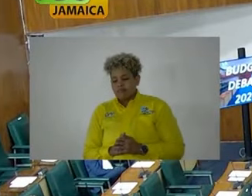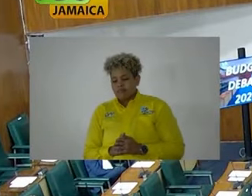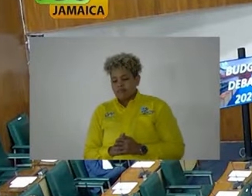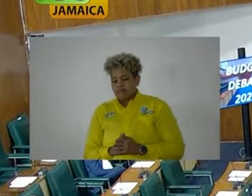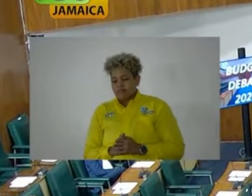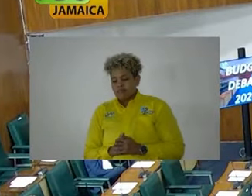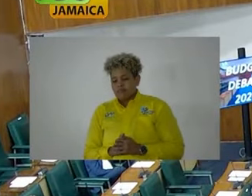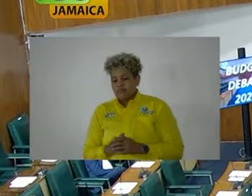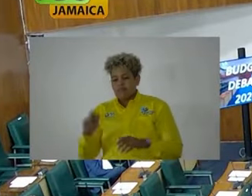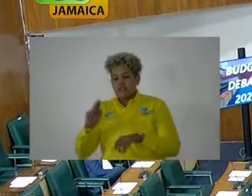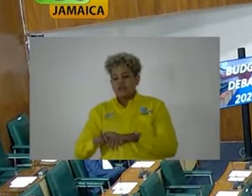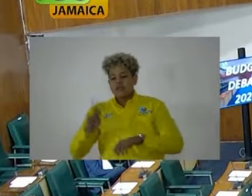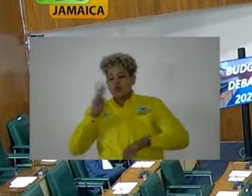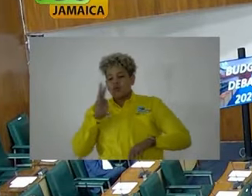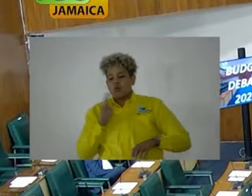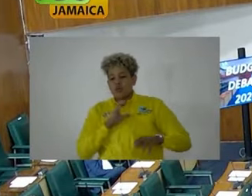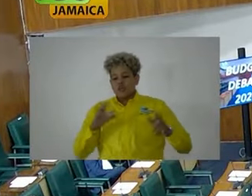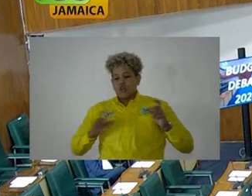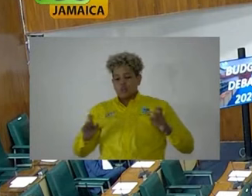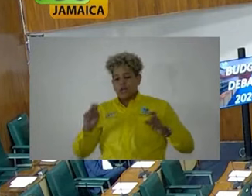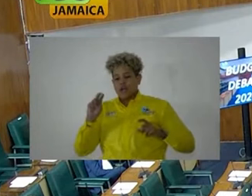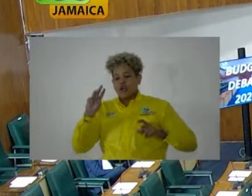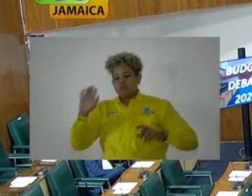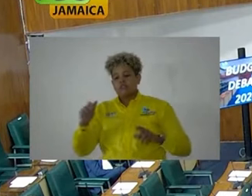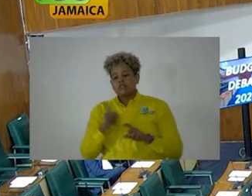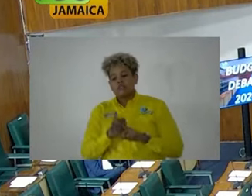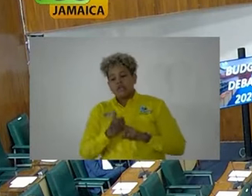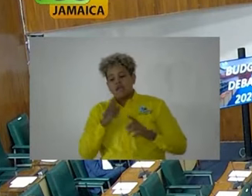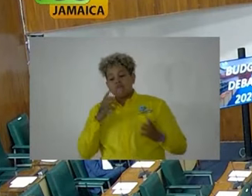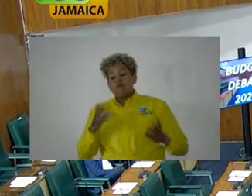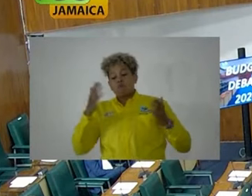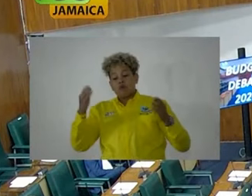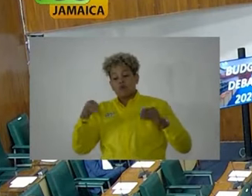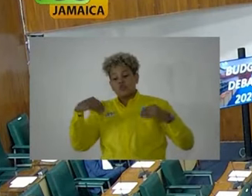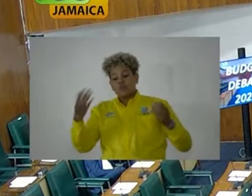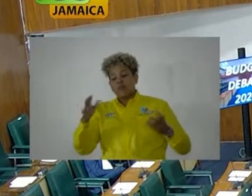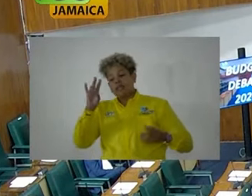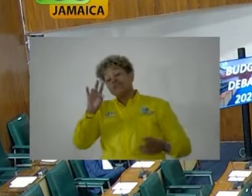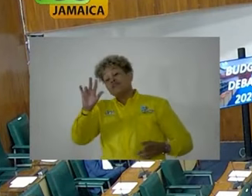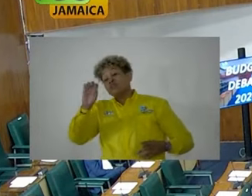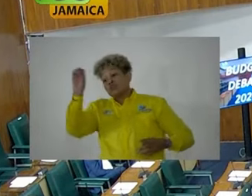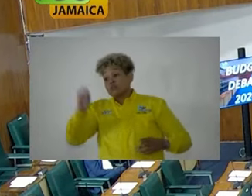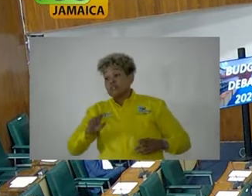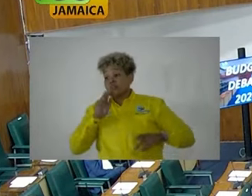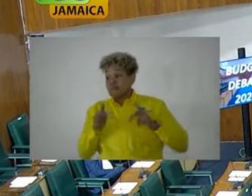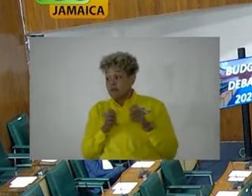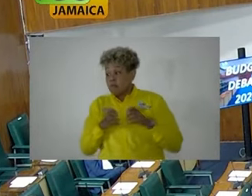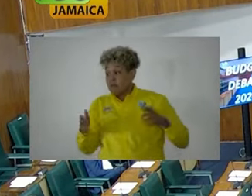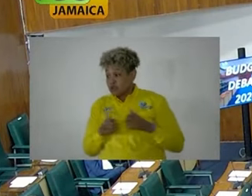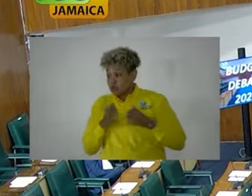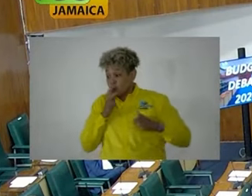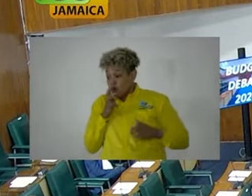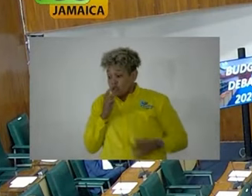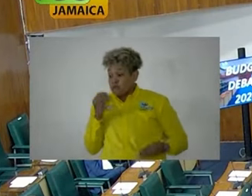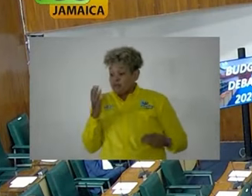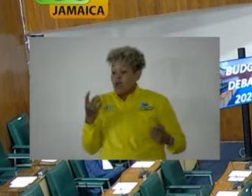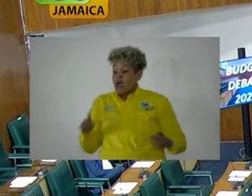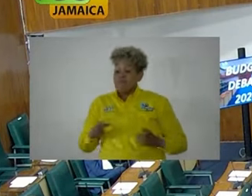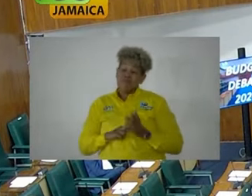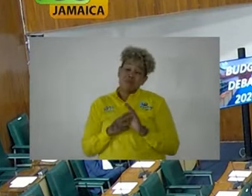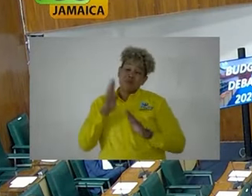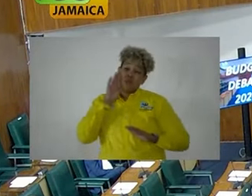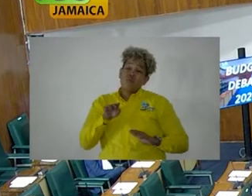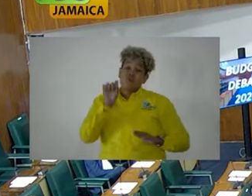The National Water Commission, the NWC, purports to supply 73% of the population with water, which means that